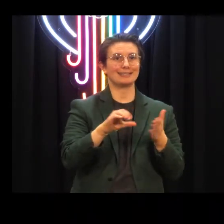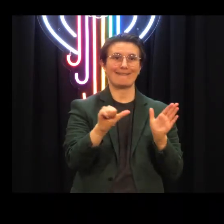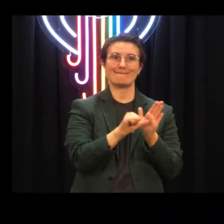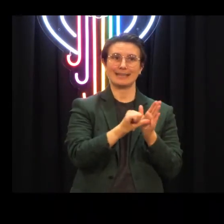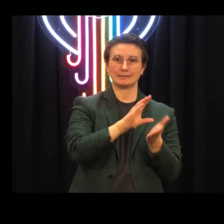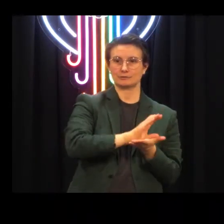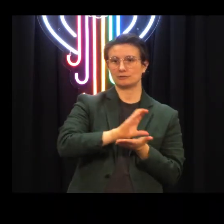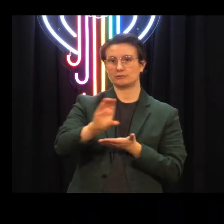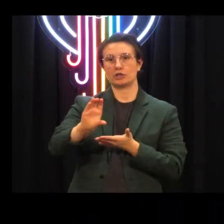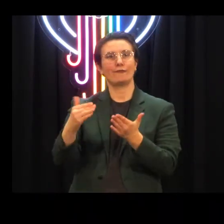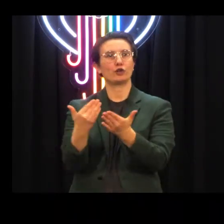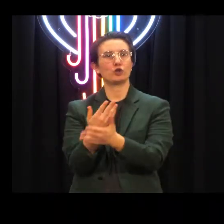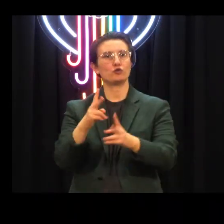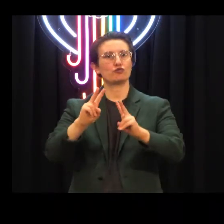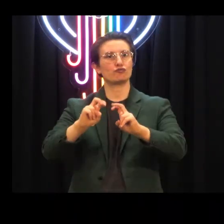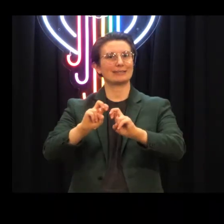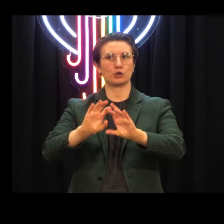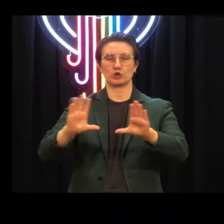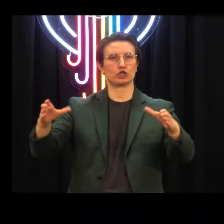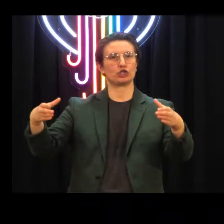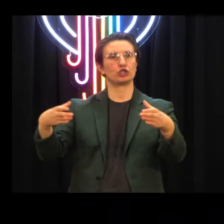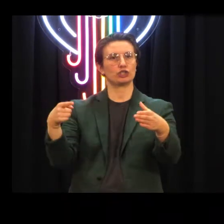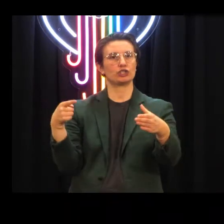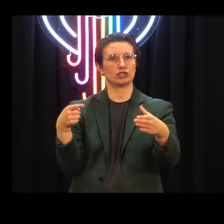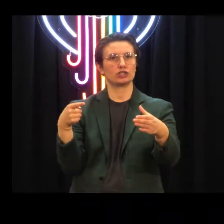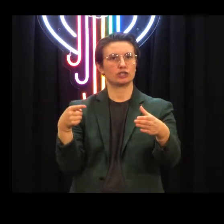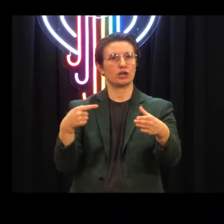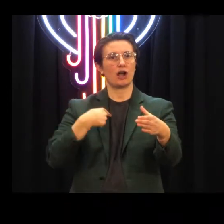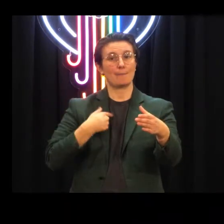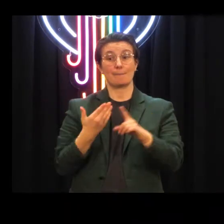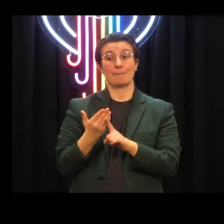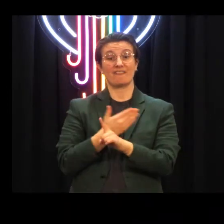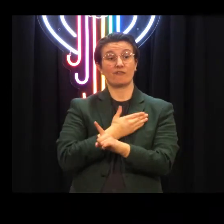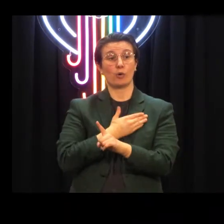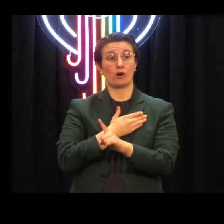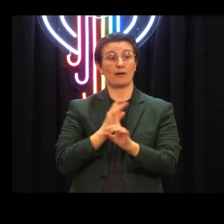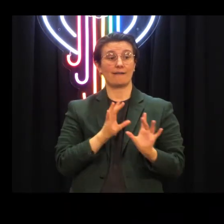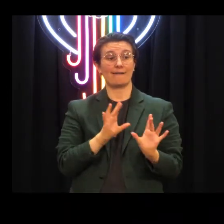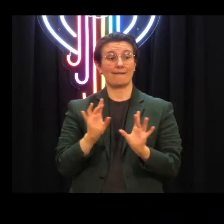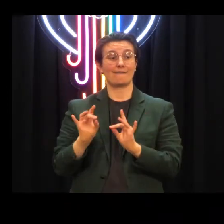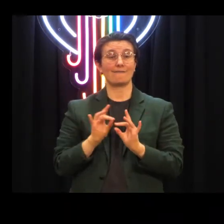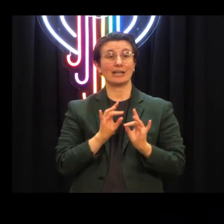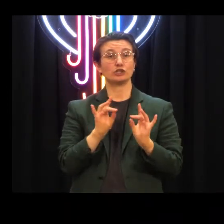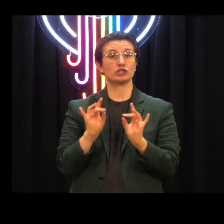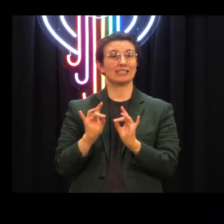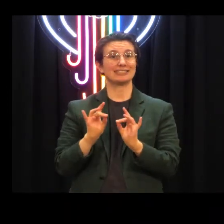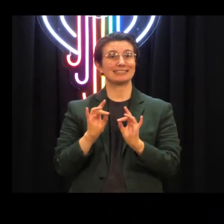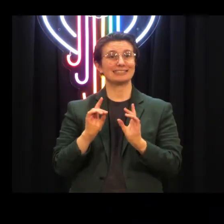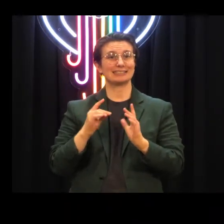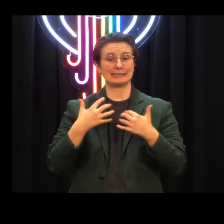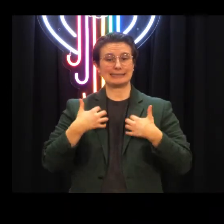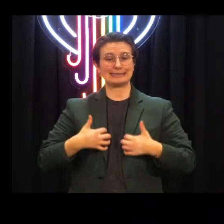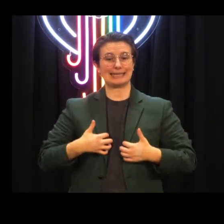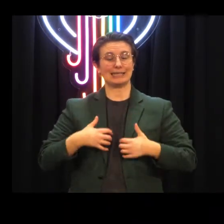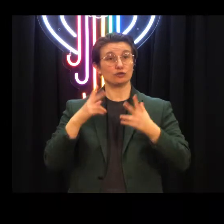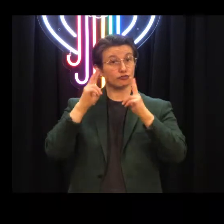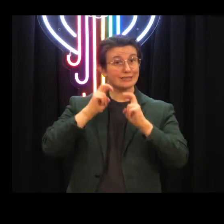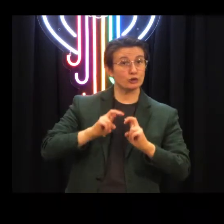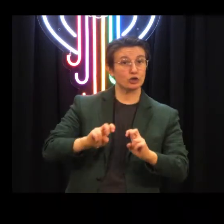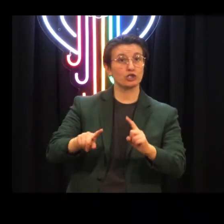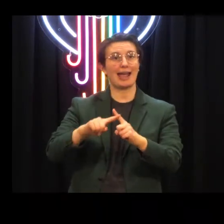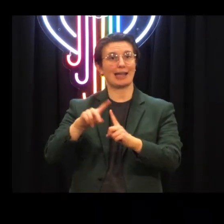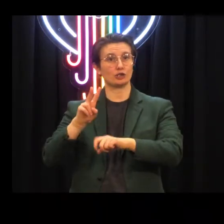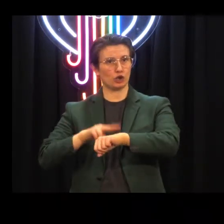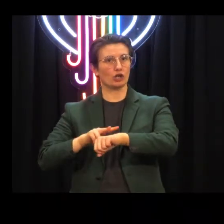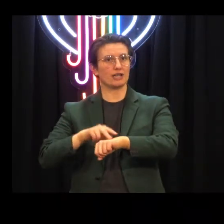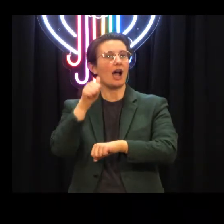former infectious diseases doctor and researcher, I know the lack of a dedicated infectious diseases research fund has been a long-standing gap